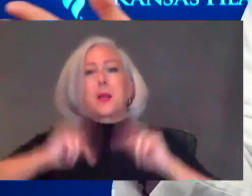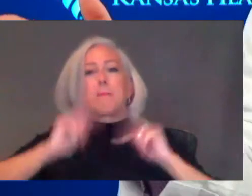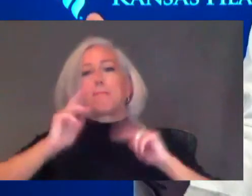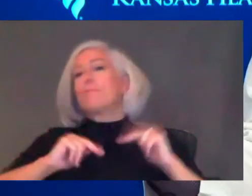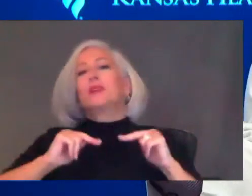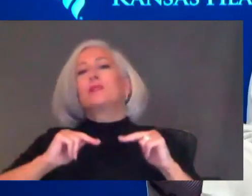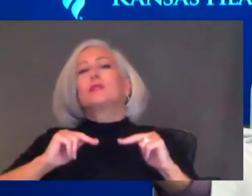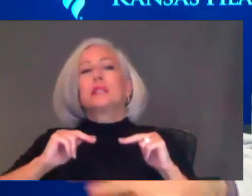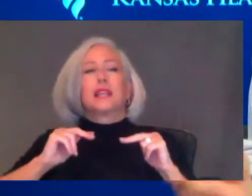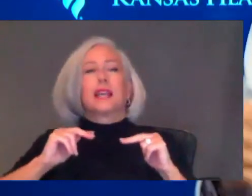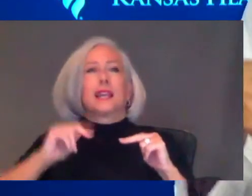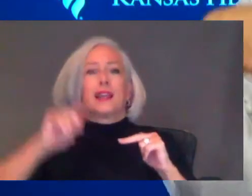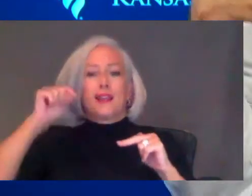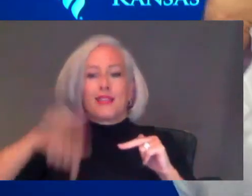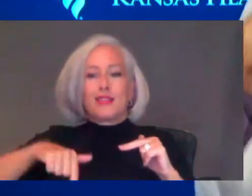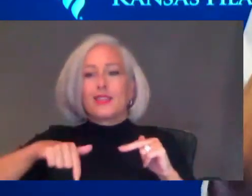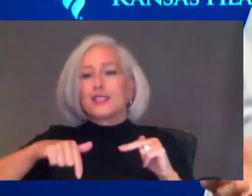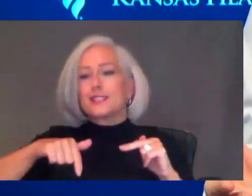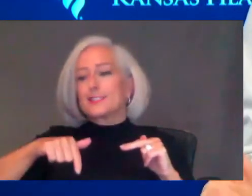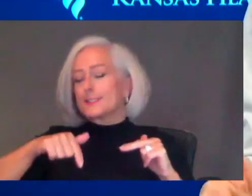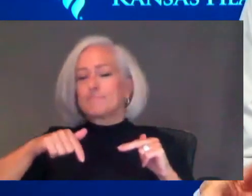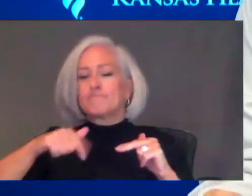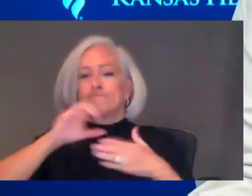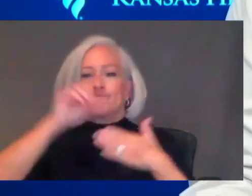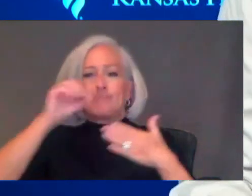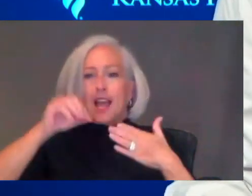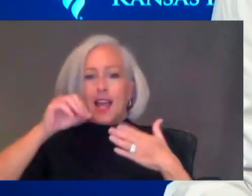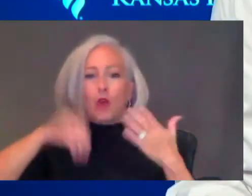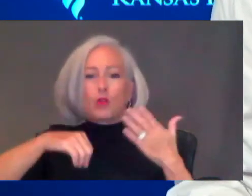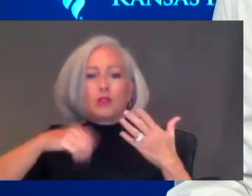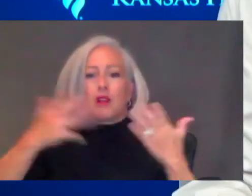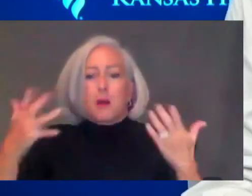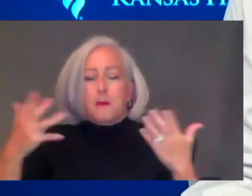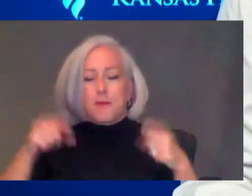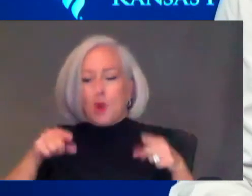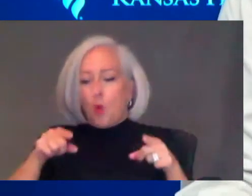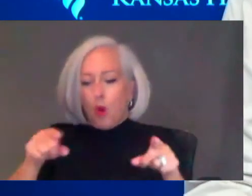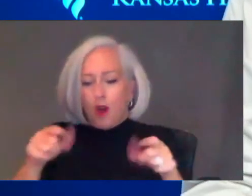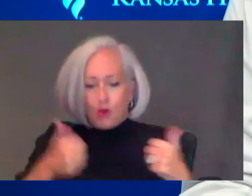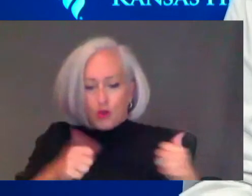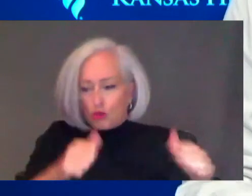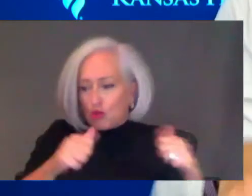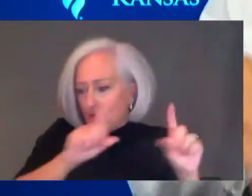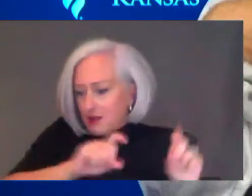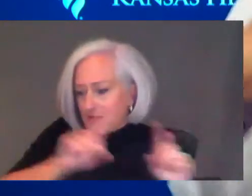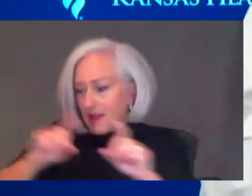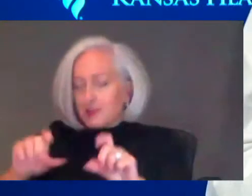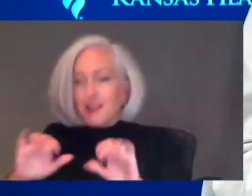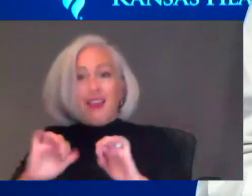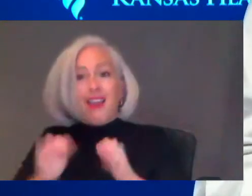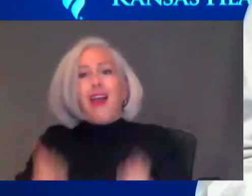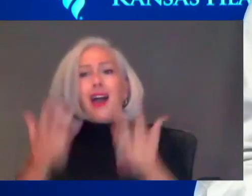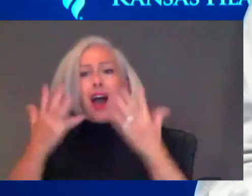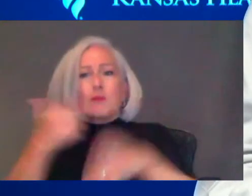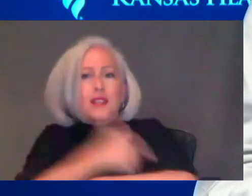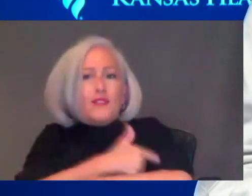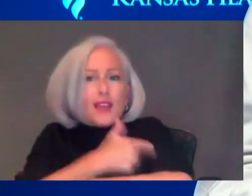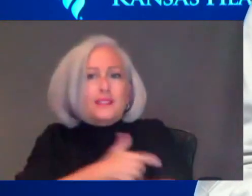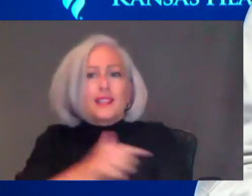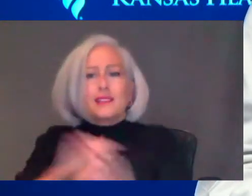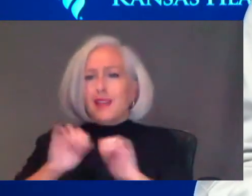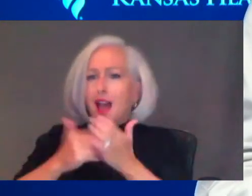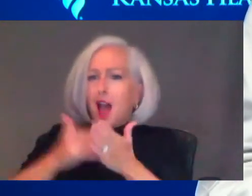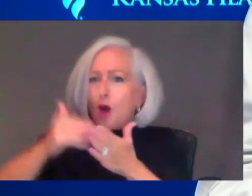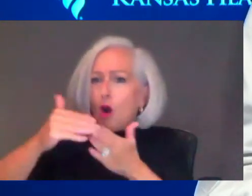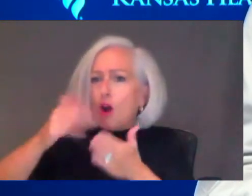having to close down schools or put a delay in are all places where they don't have mask mandates. So if you want to invite the Delta virus